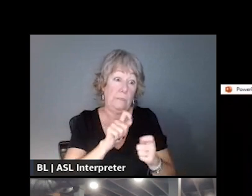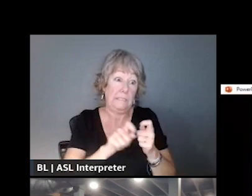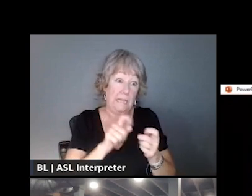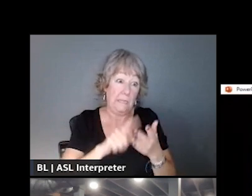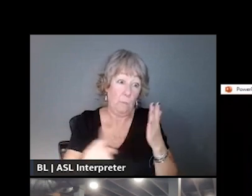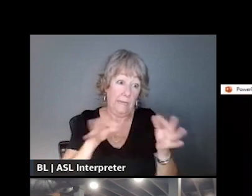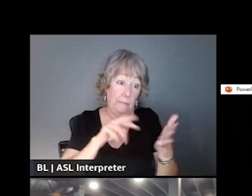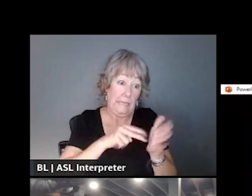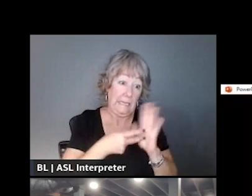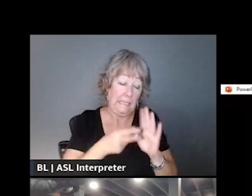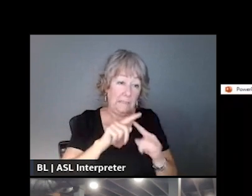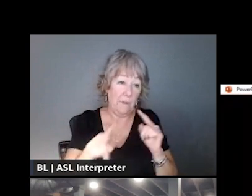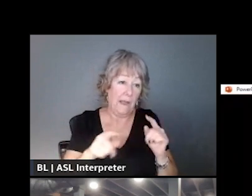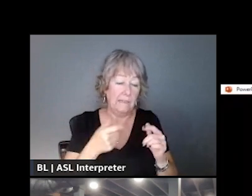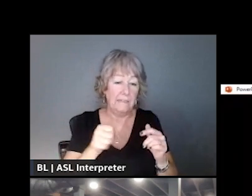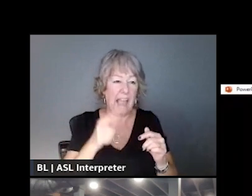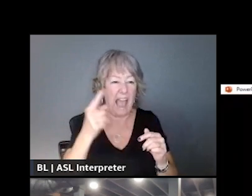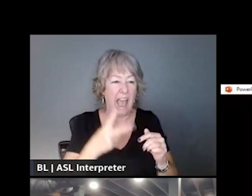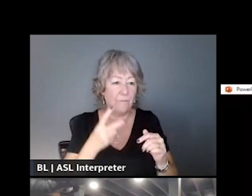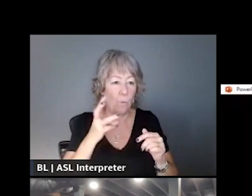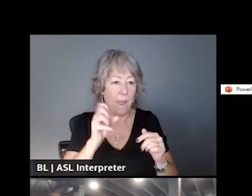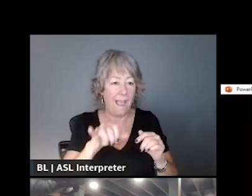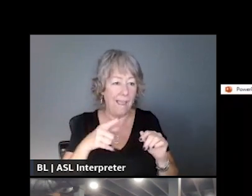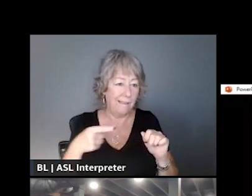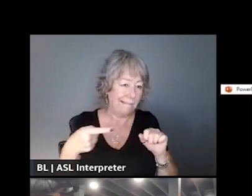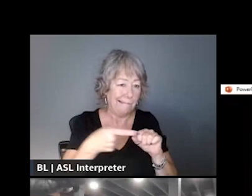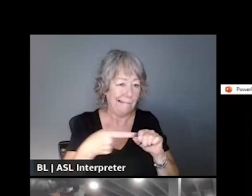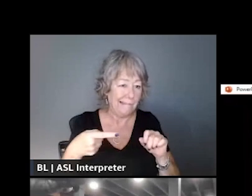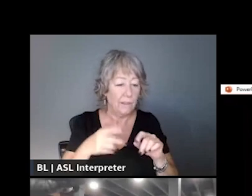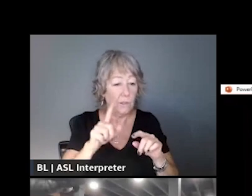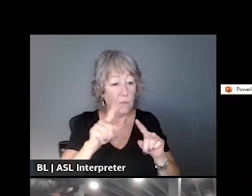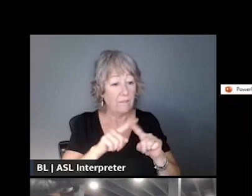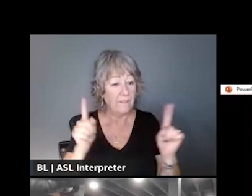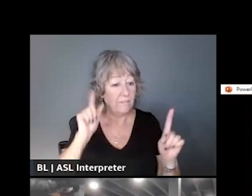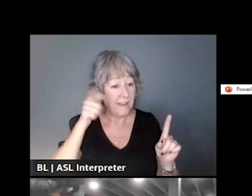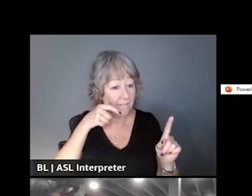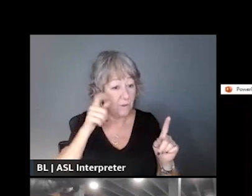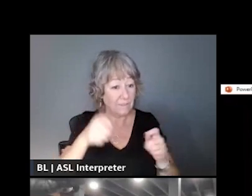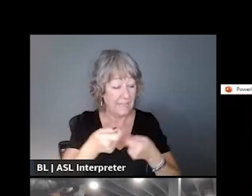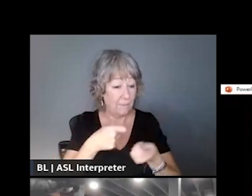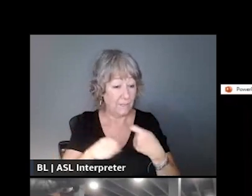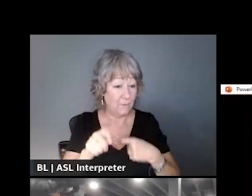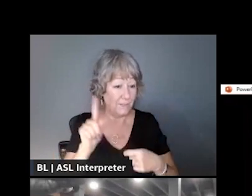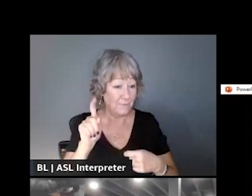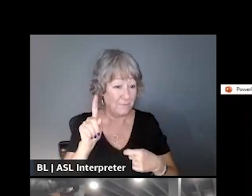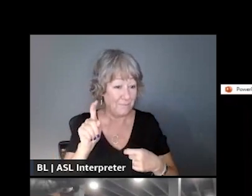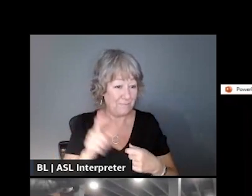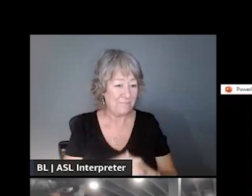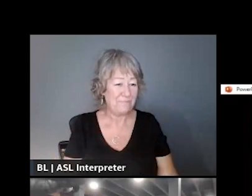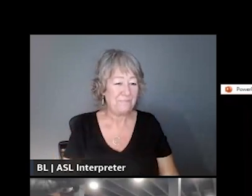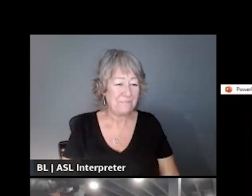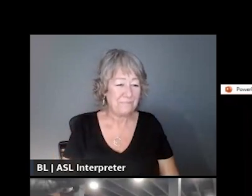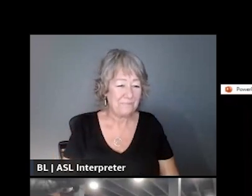with you. But do you have maybe a different set of headphones, or can you try a different connection?